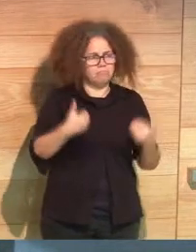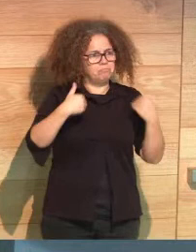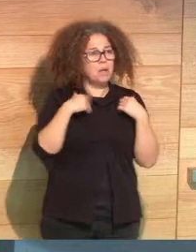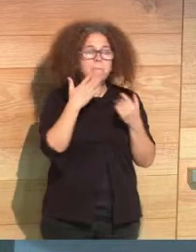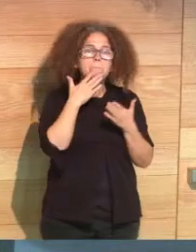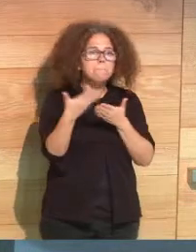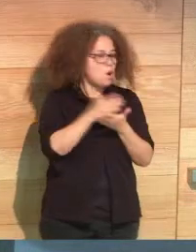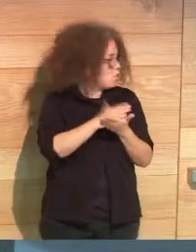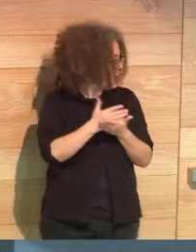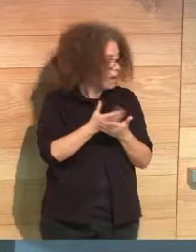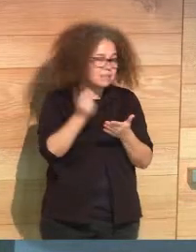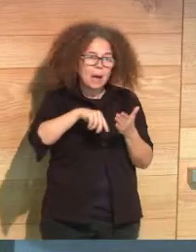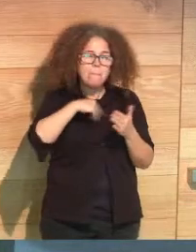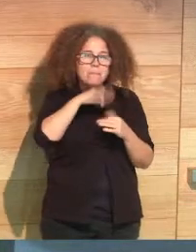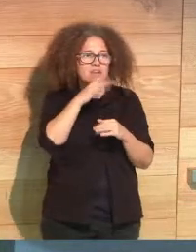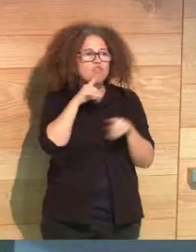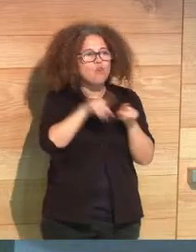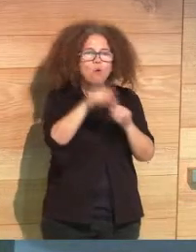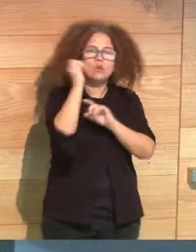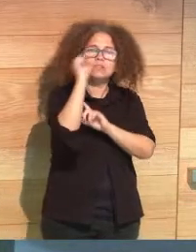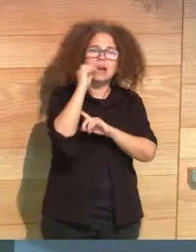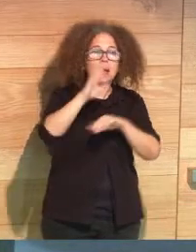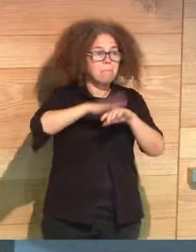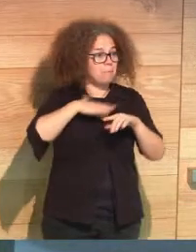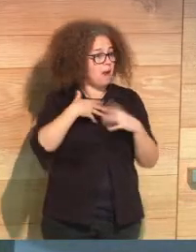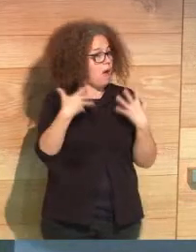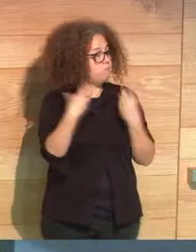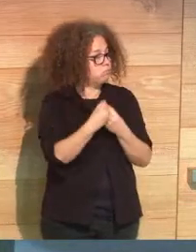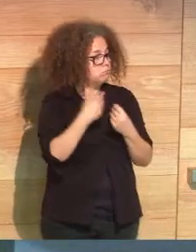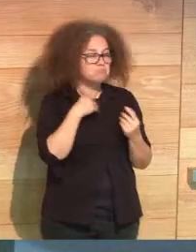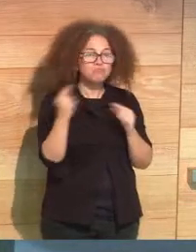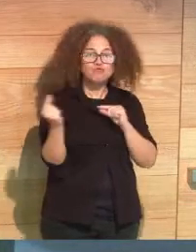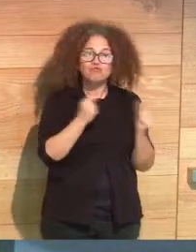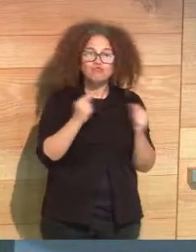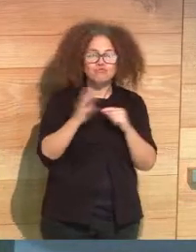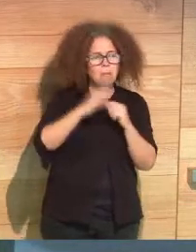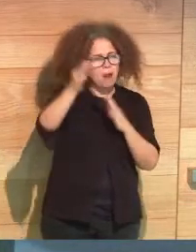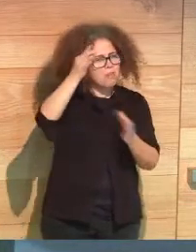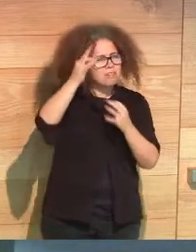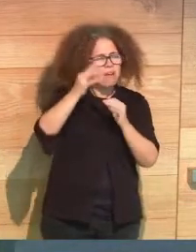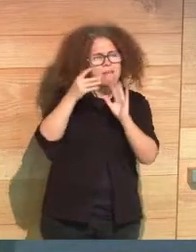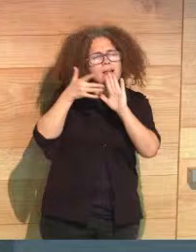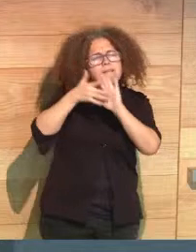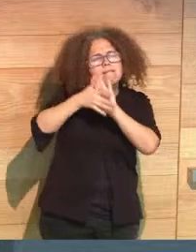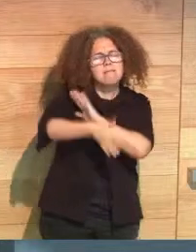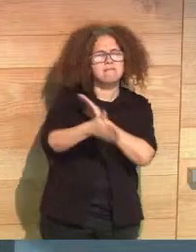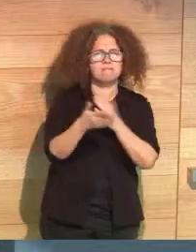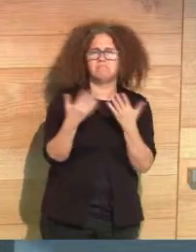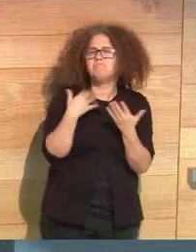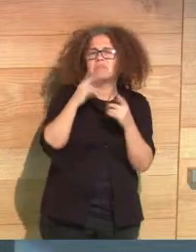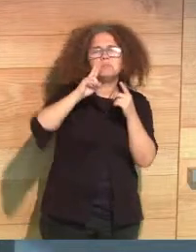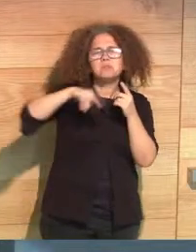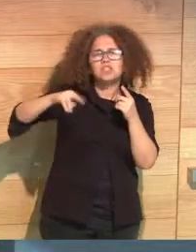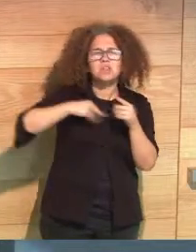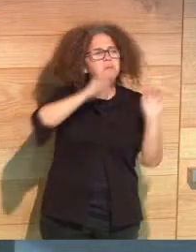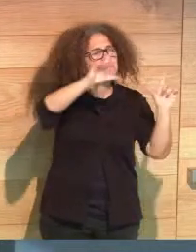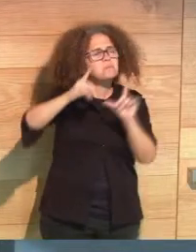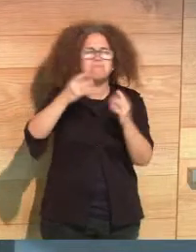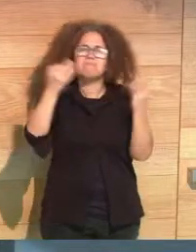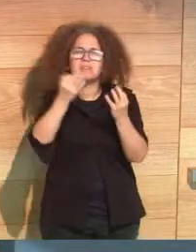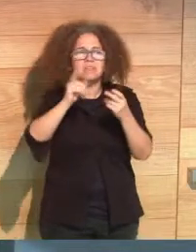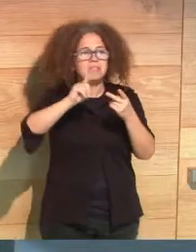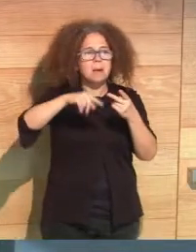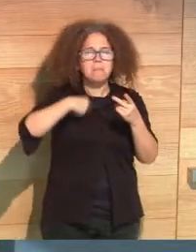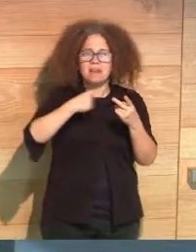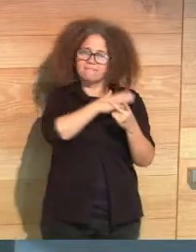will moderate a roundtable with them so that you can know their exhibition in